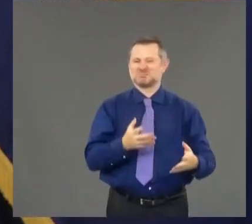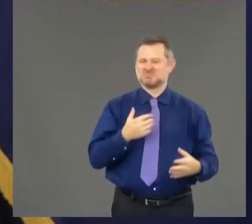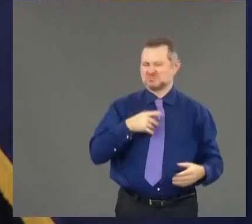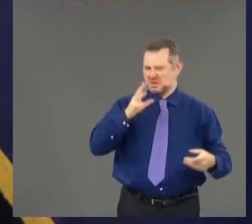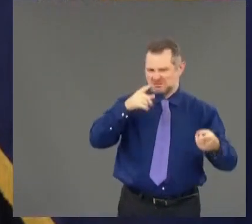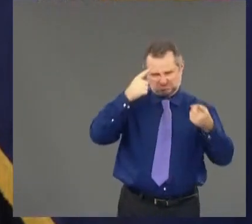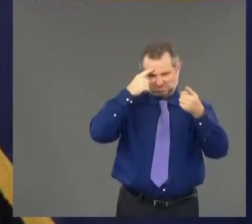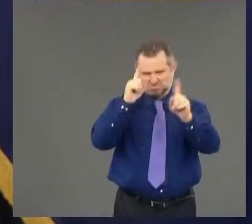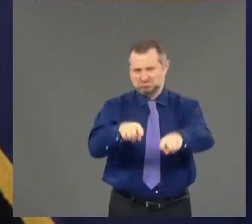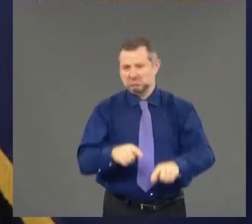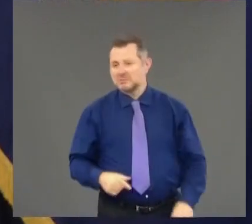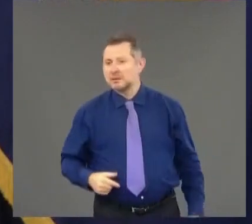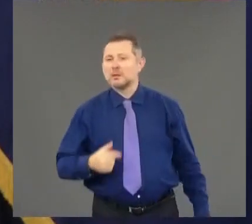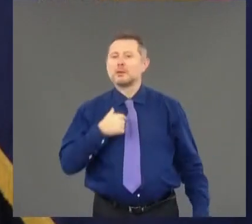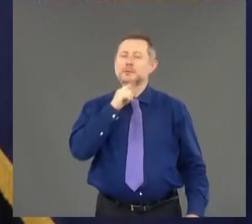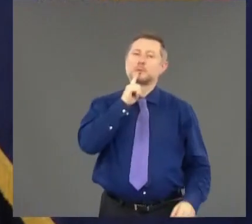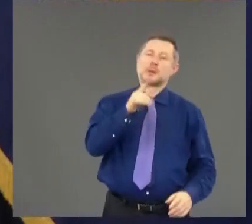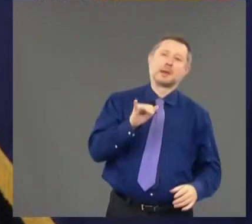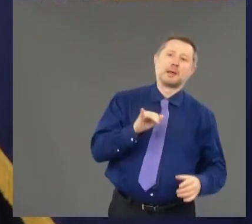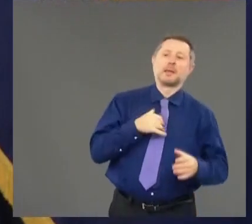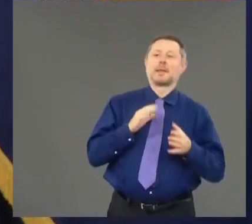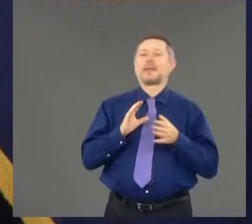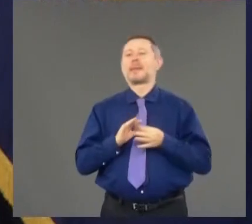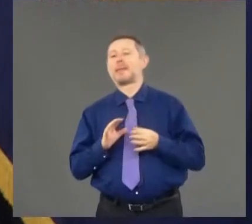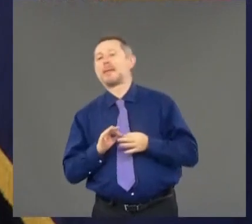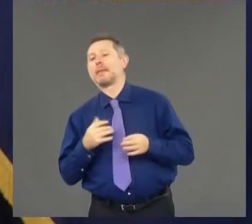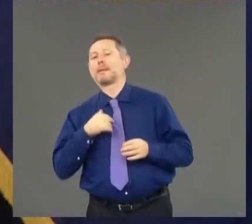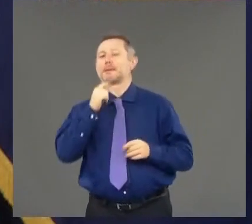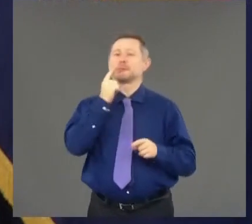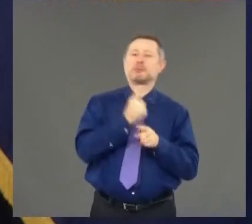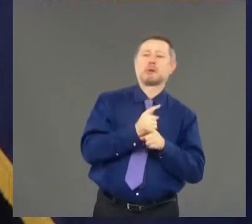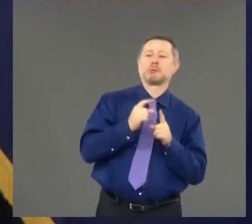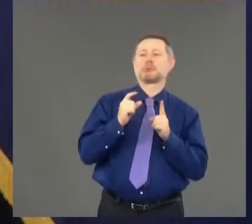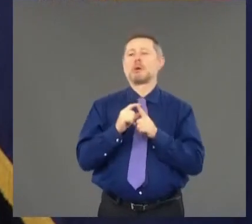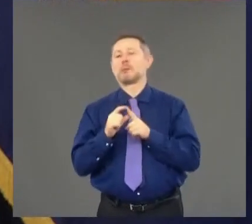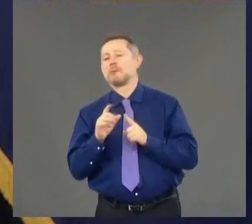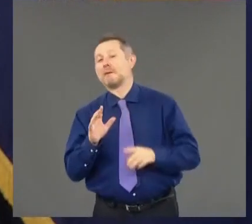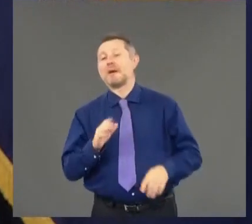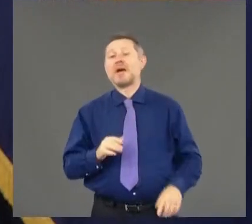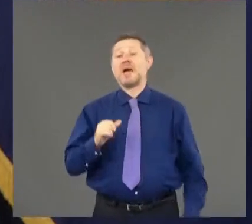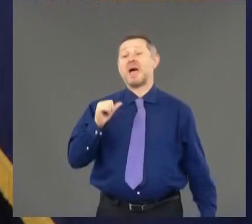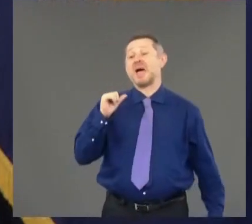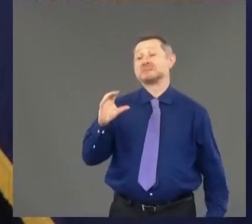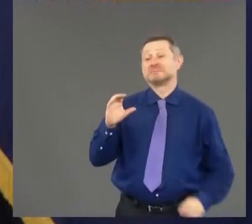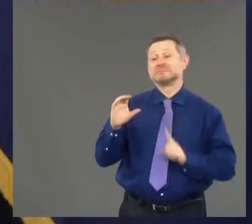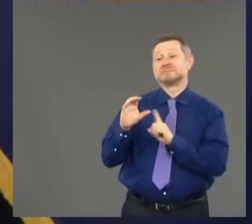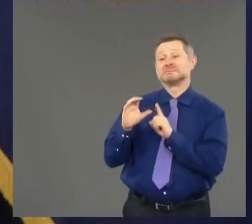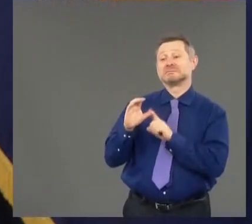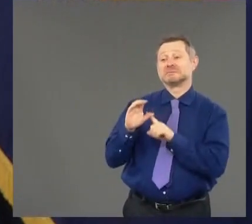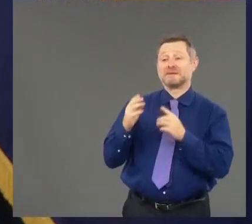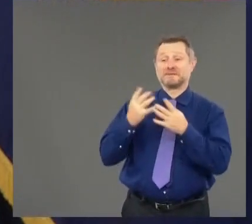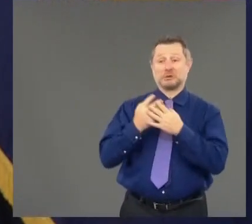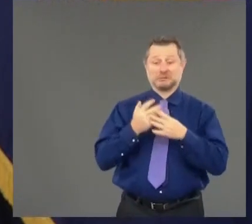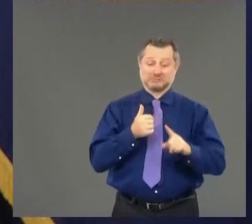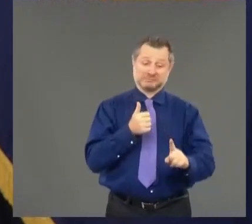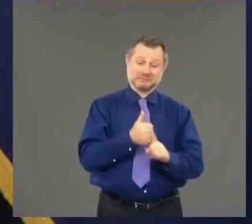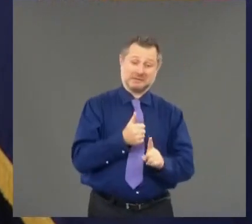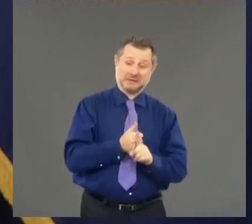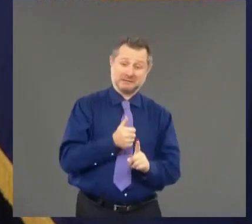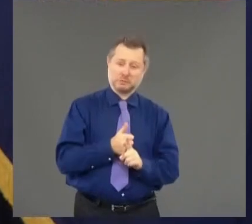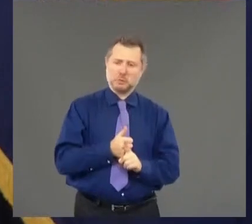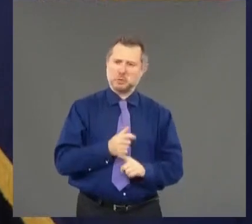word haphazard, but air conditioning filters will not be the be-all and